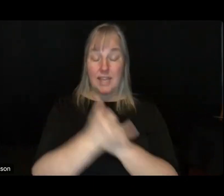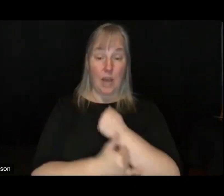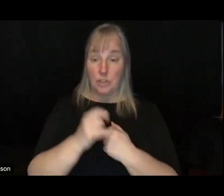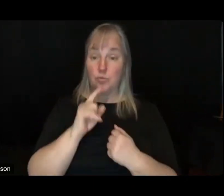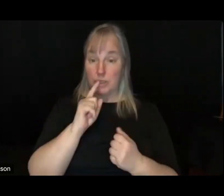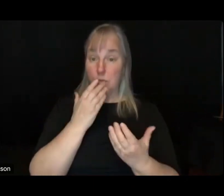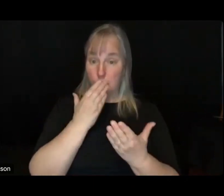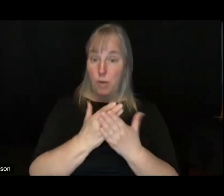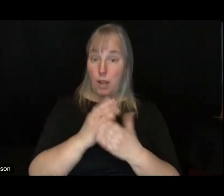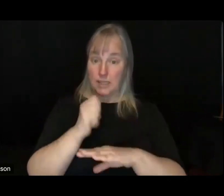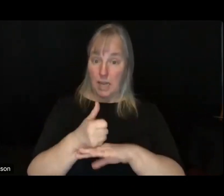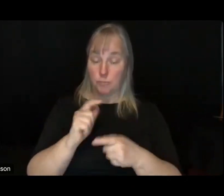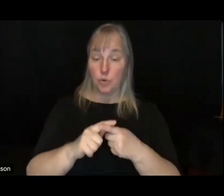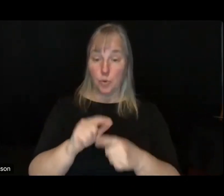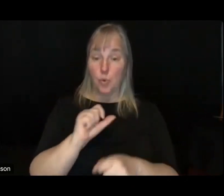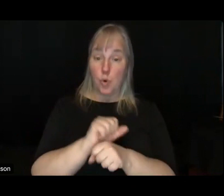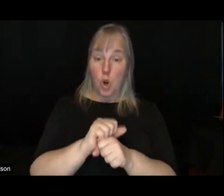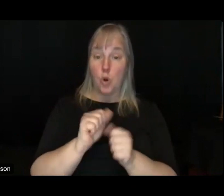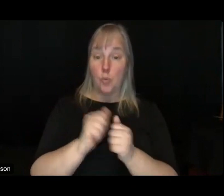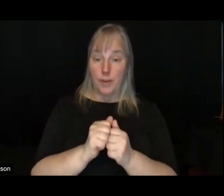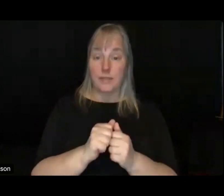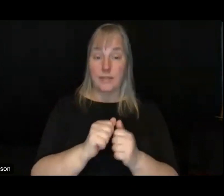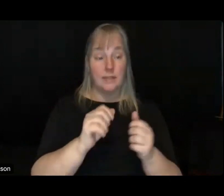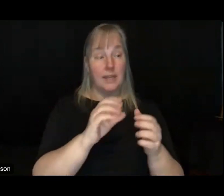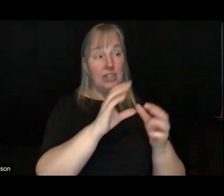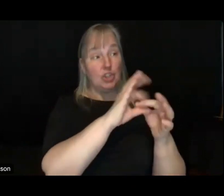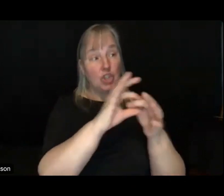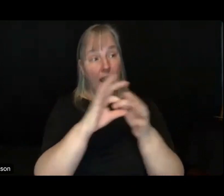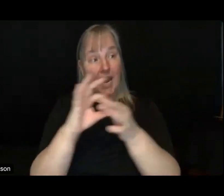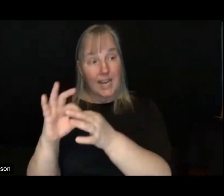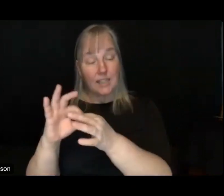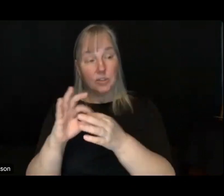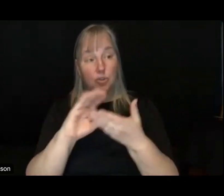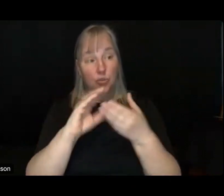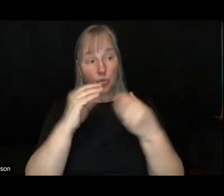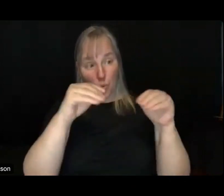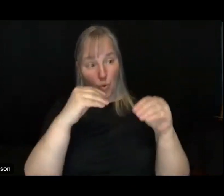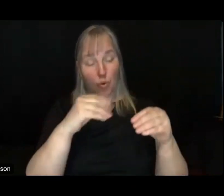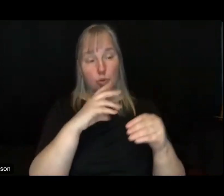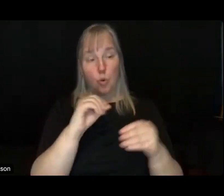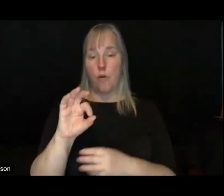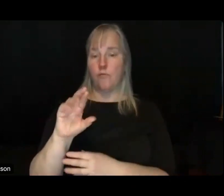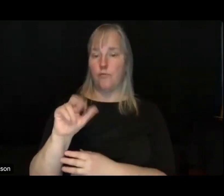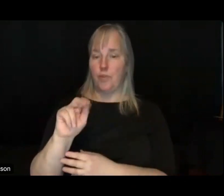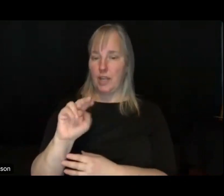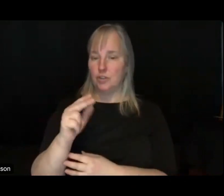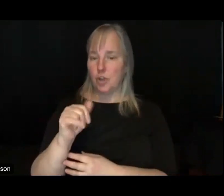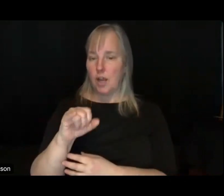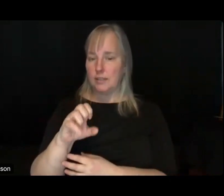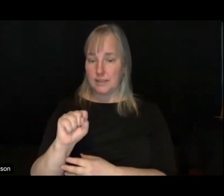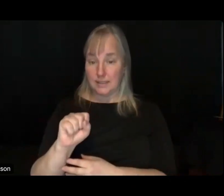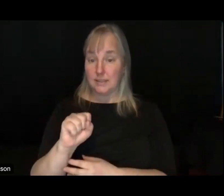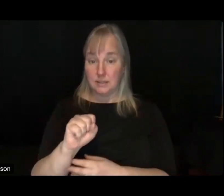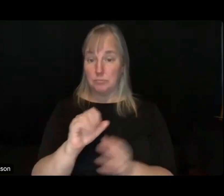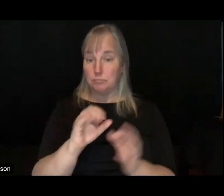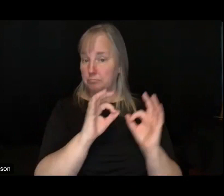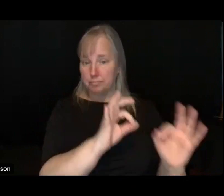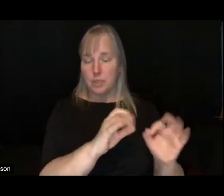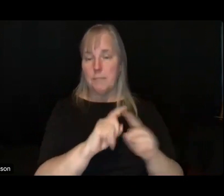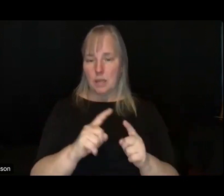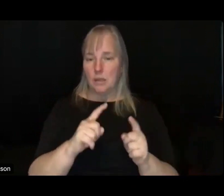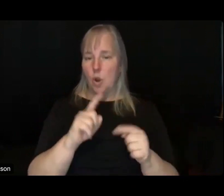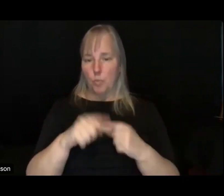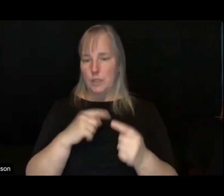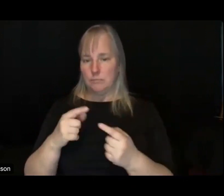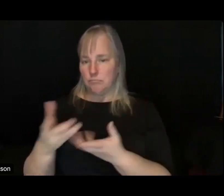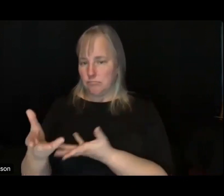with chains or with franchises, but when it comes to working with smaller businesses, especially when we're